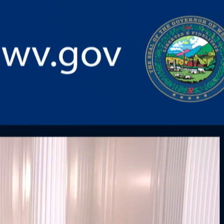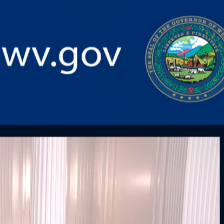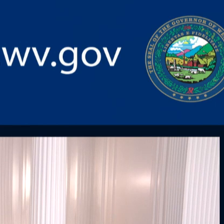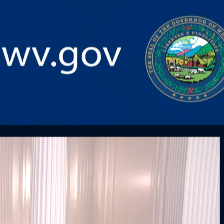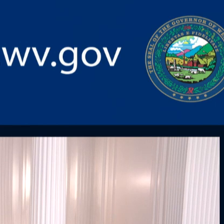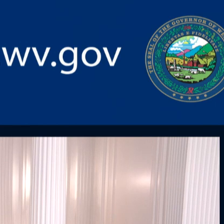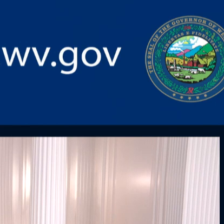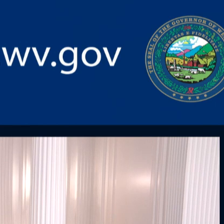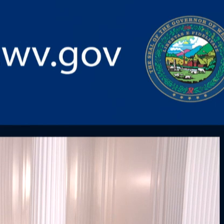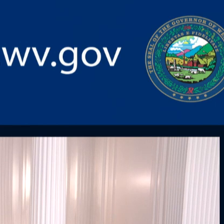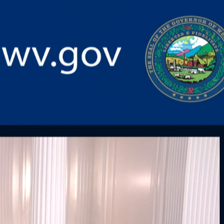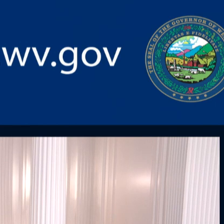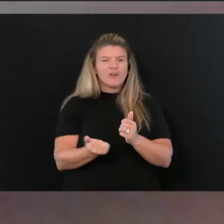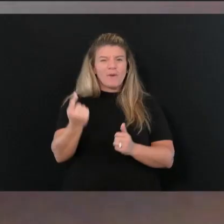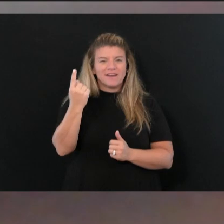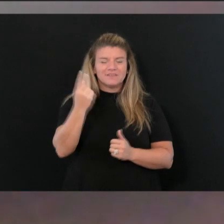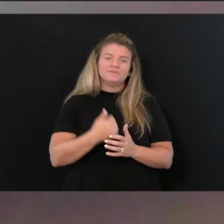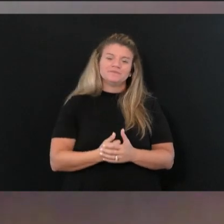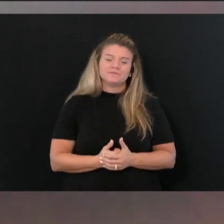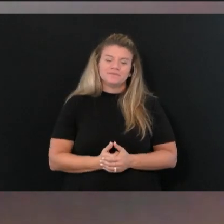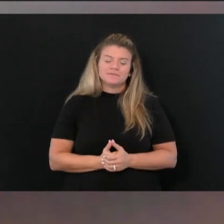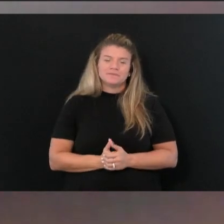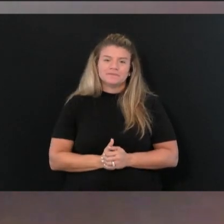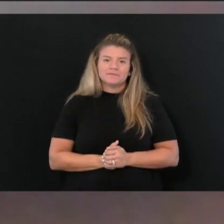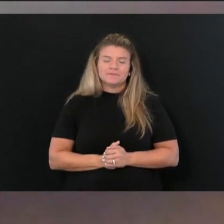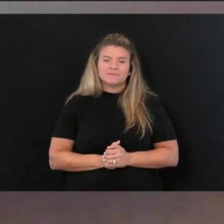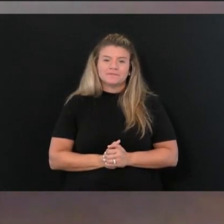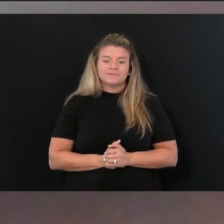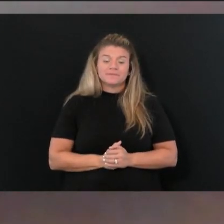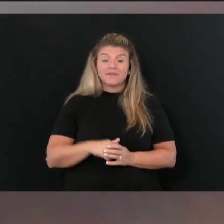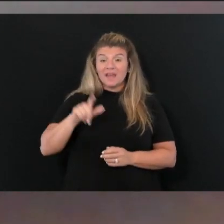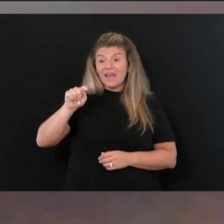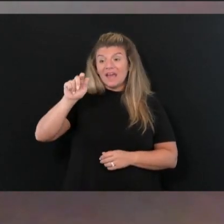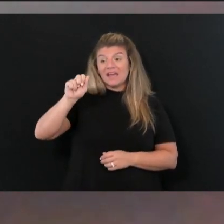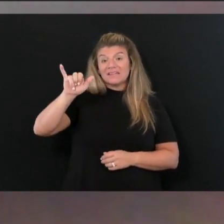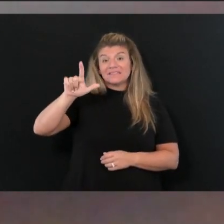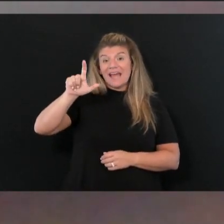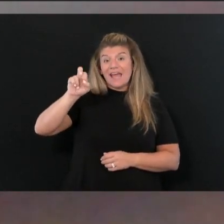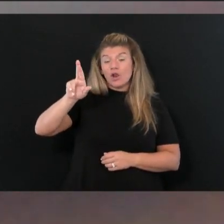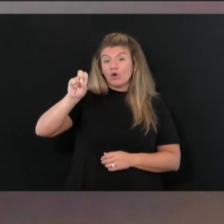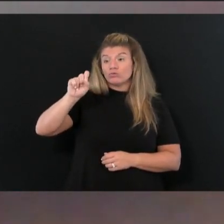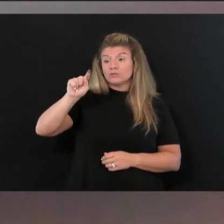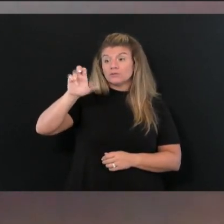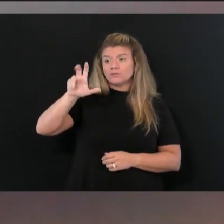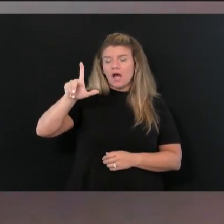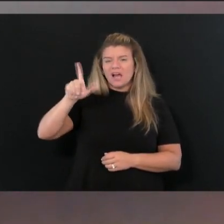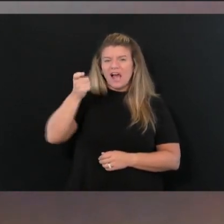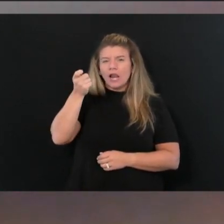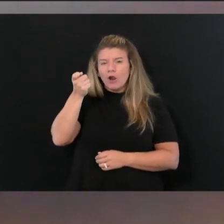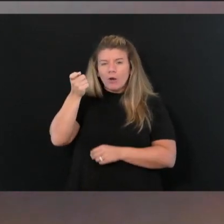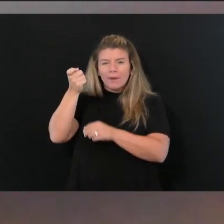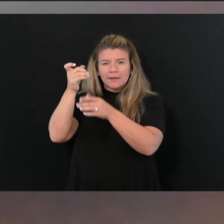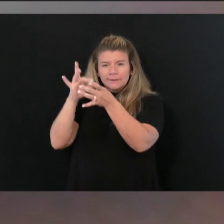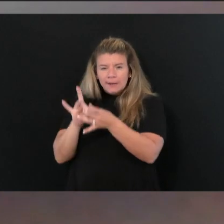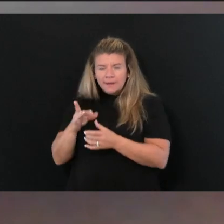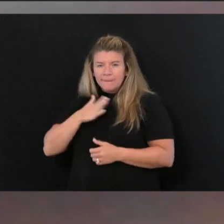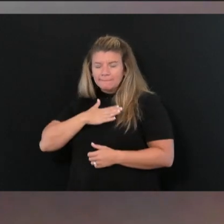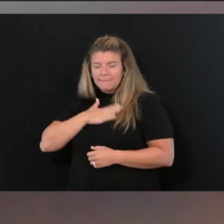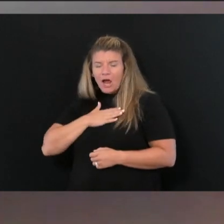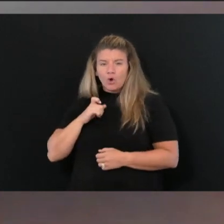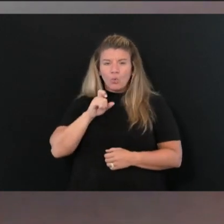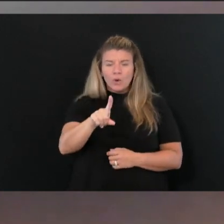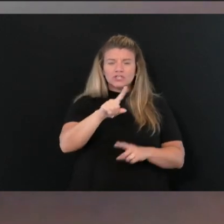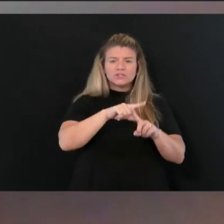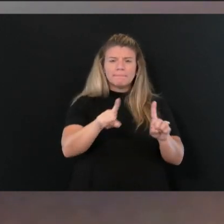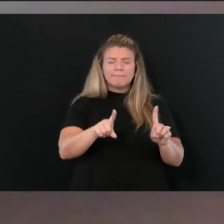Hi, Governor. Hi, everyone. Taylor touched on this earlier, but it looks like there